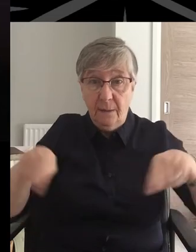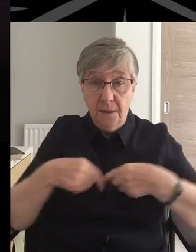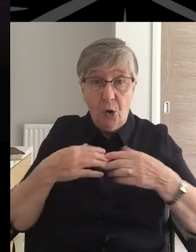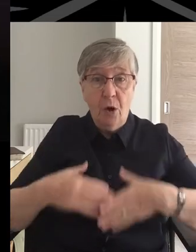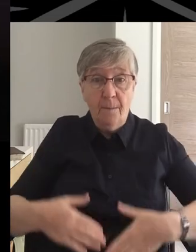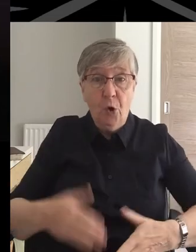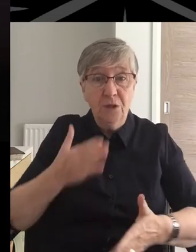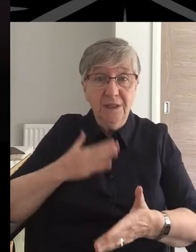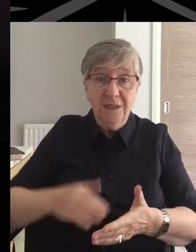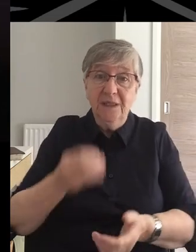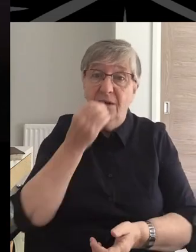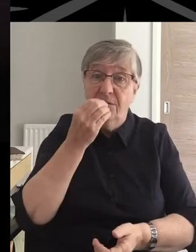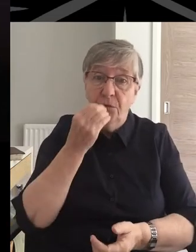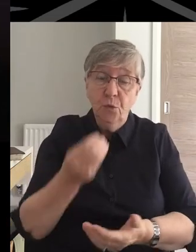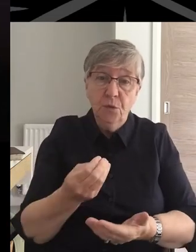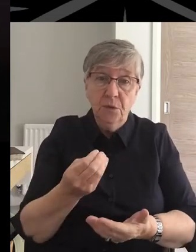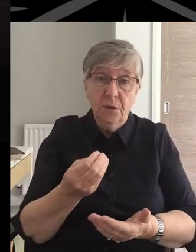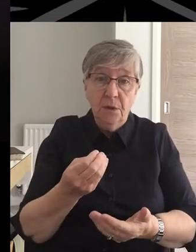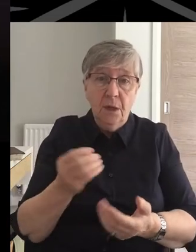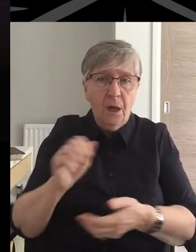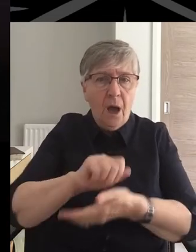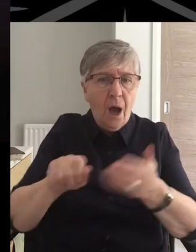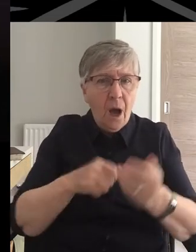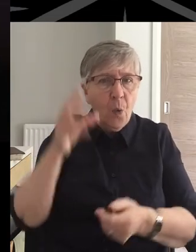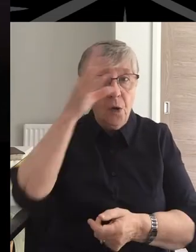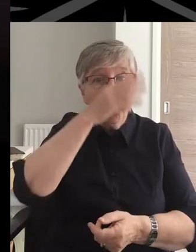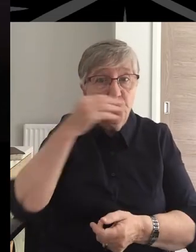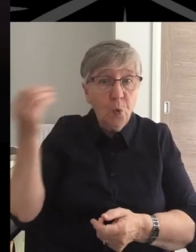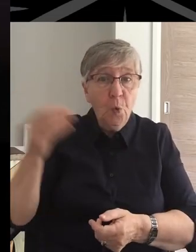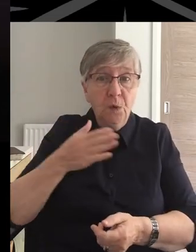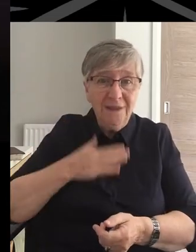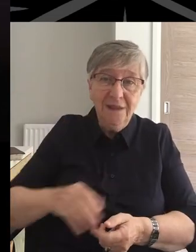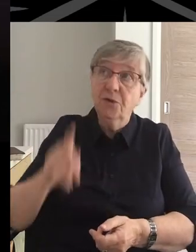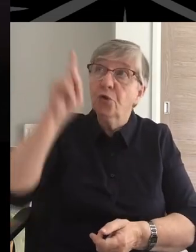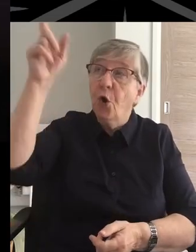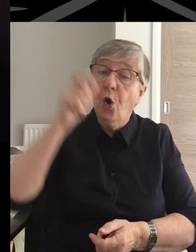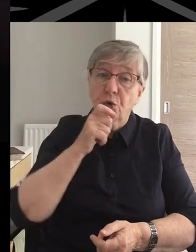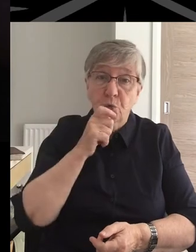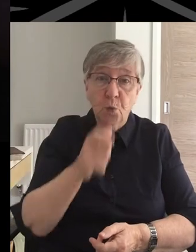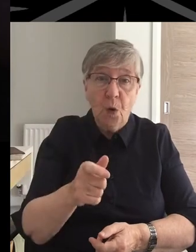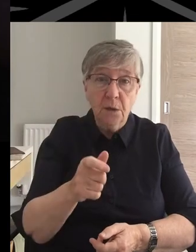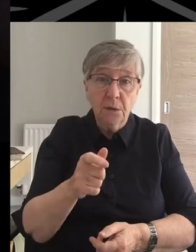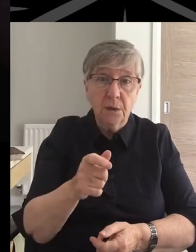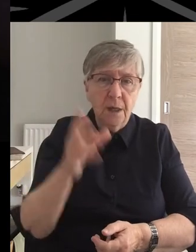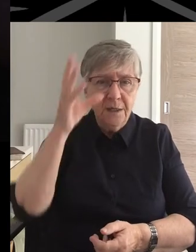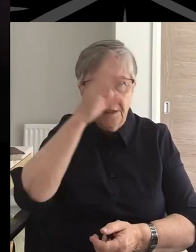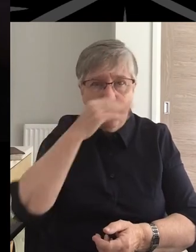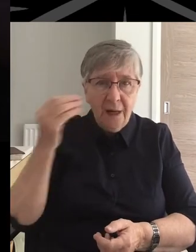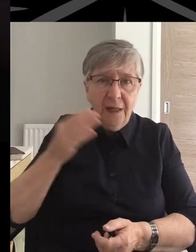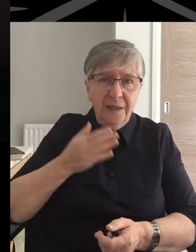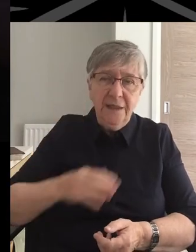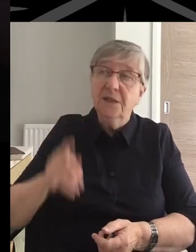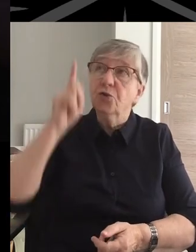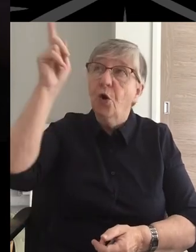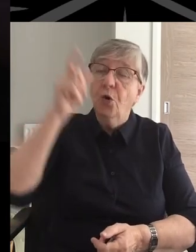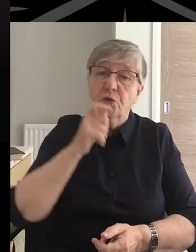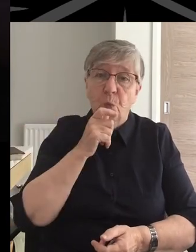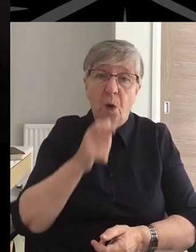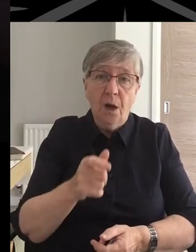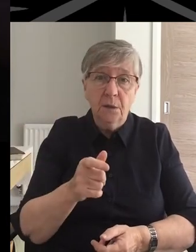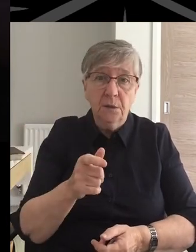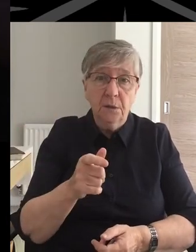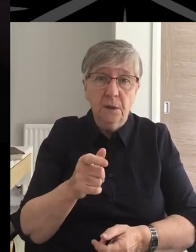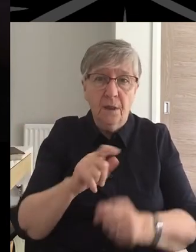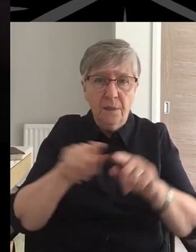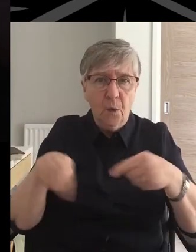for physical living, so too our soul needs a word from the Lord, our spirit needs a word from the Lord that we